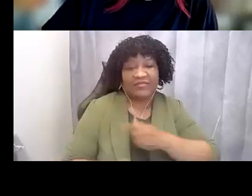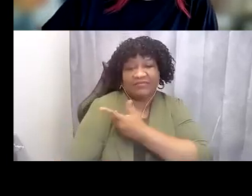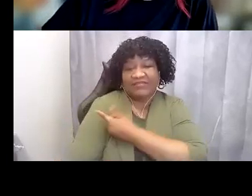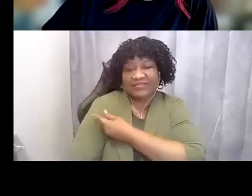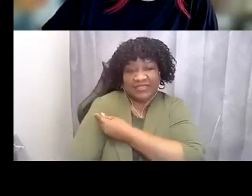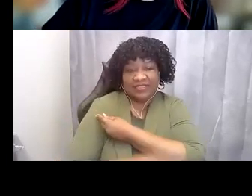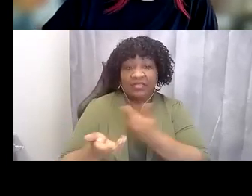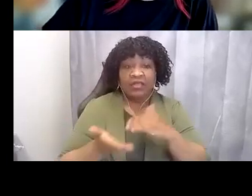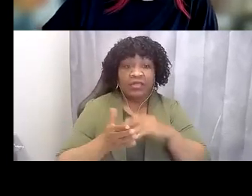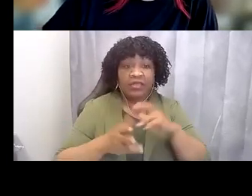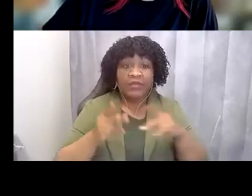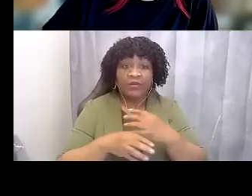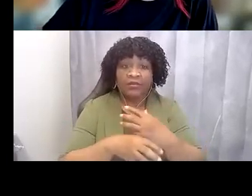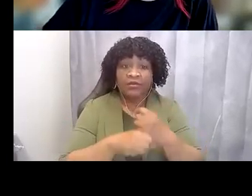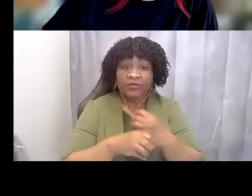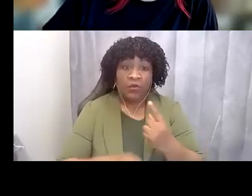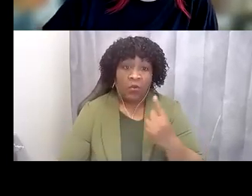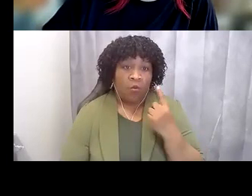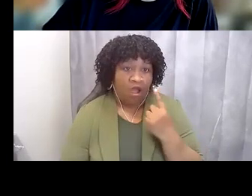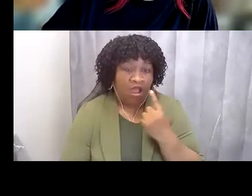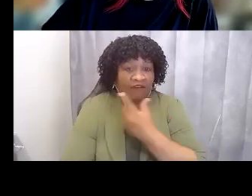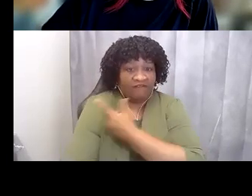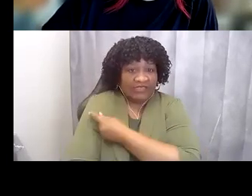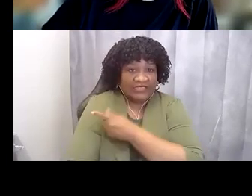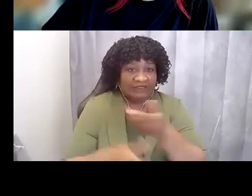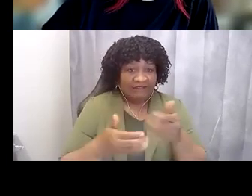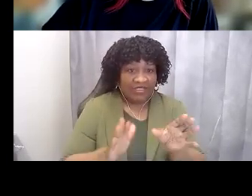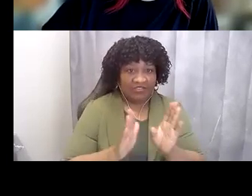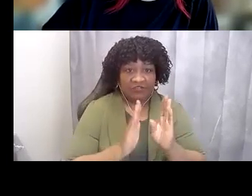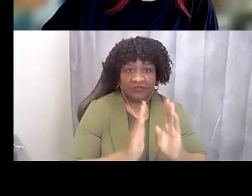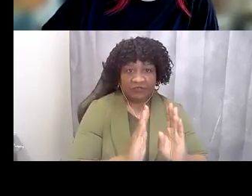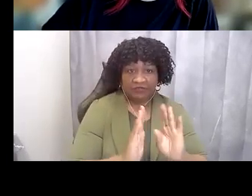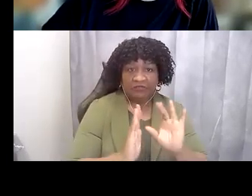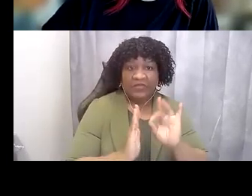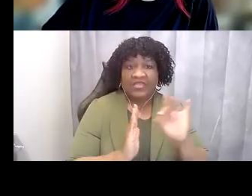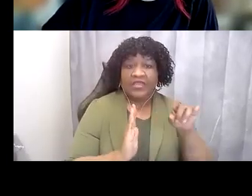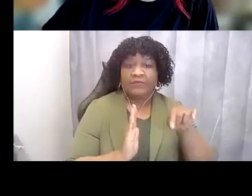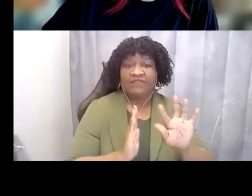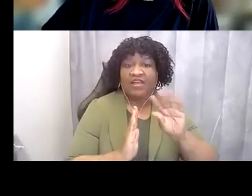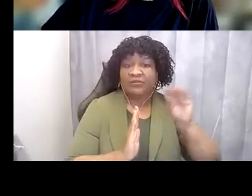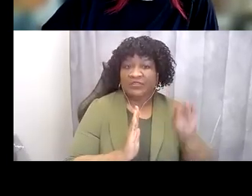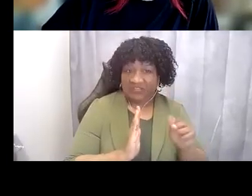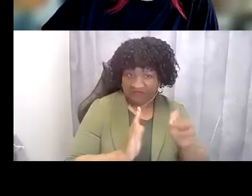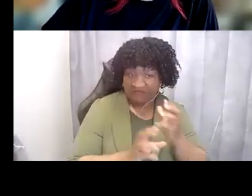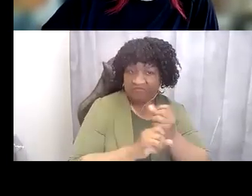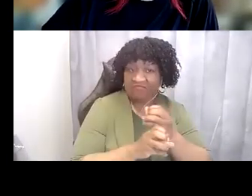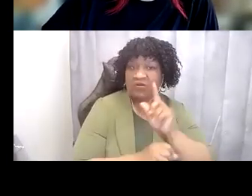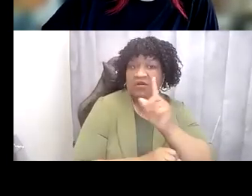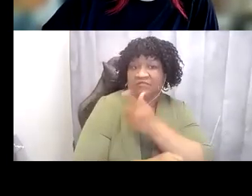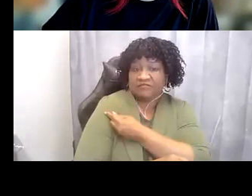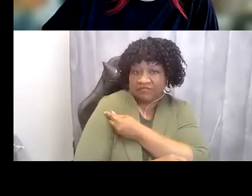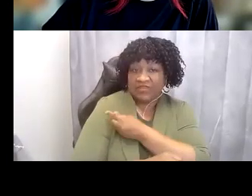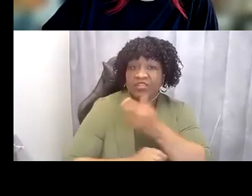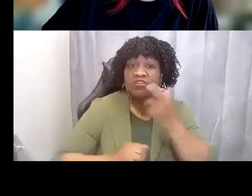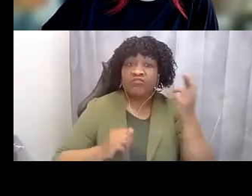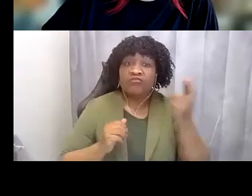So folks who've received at least 1 dose of vaccine is 88.5%. By the way, one of the reasons I